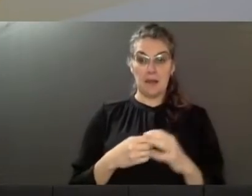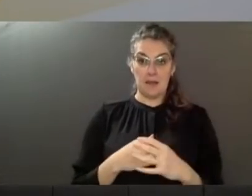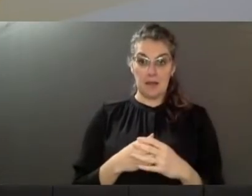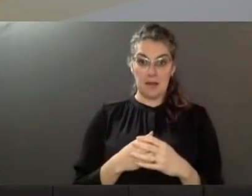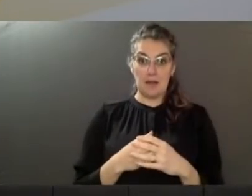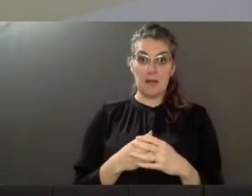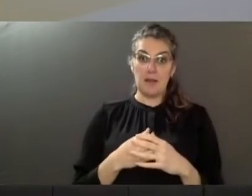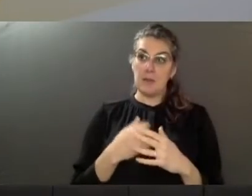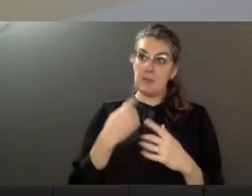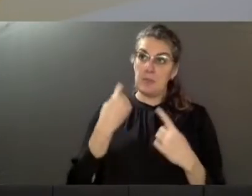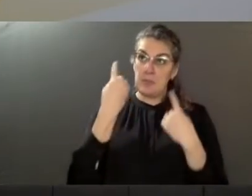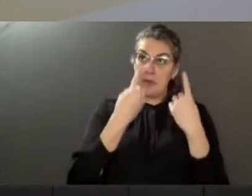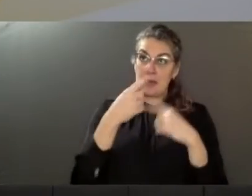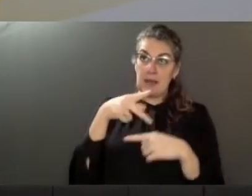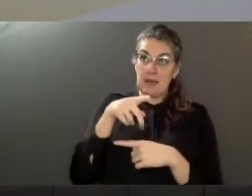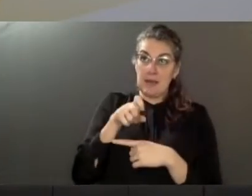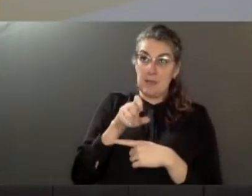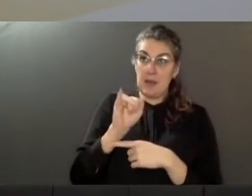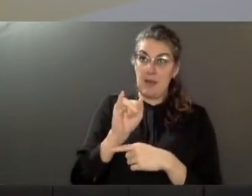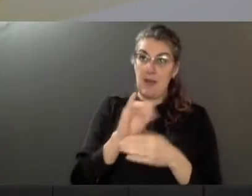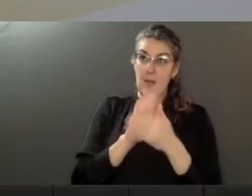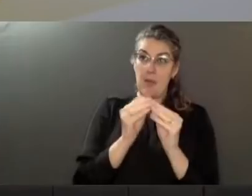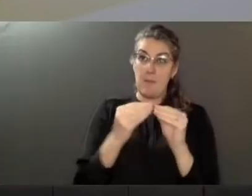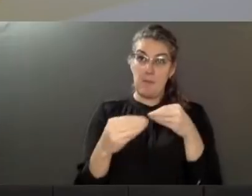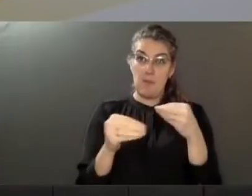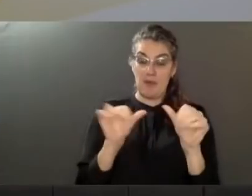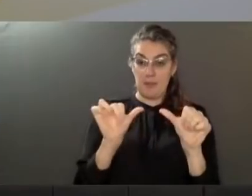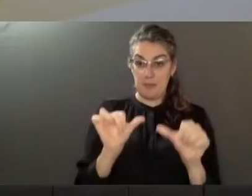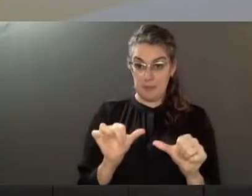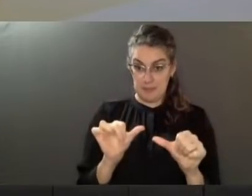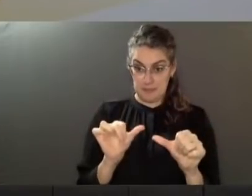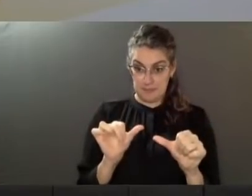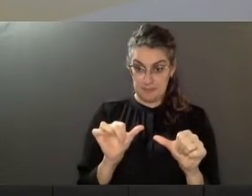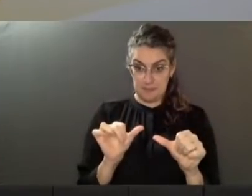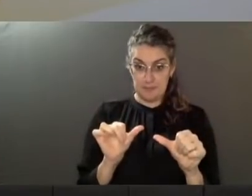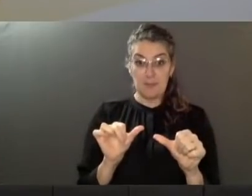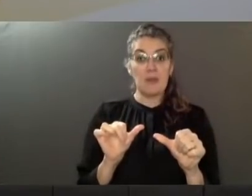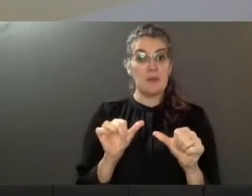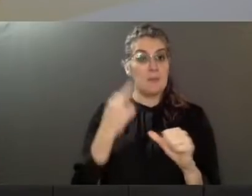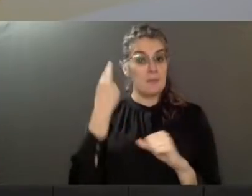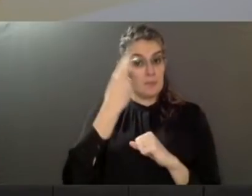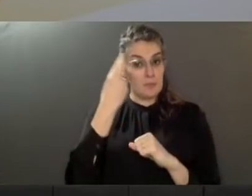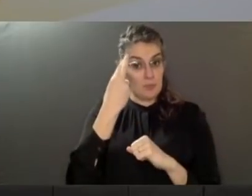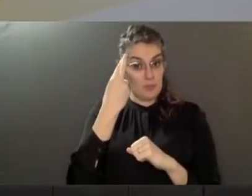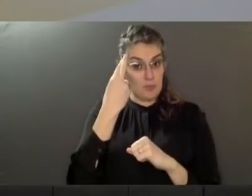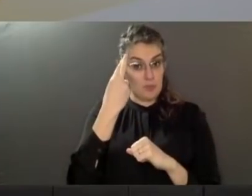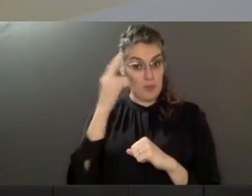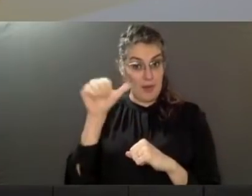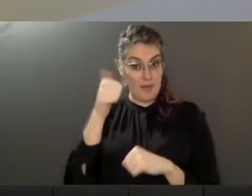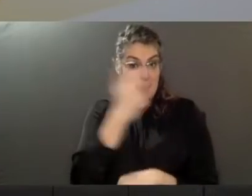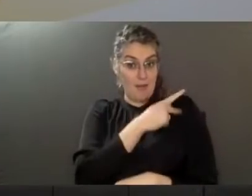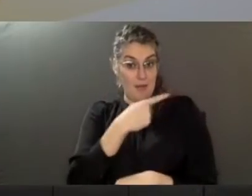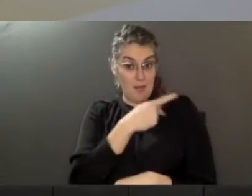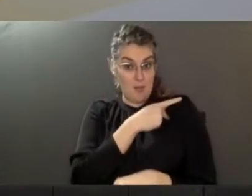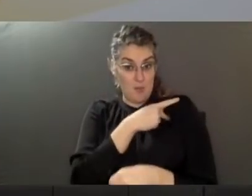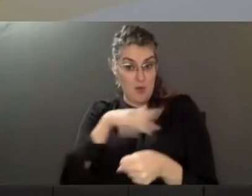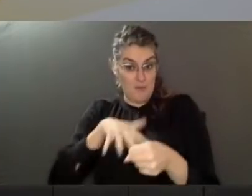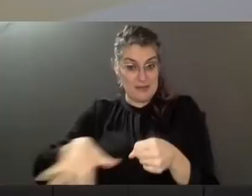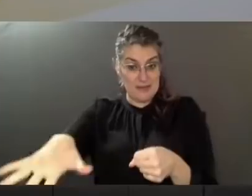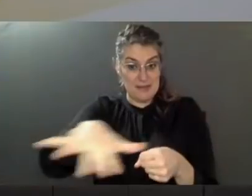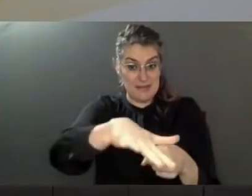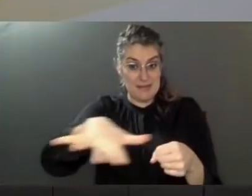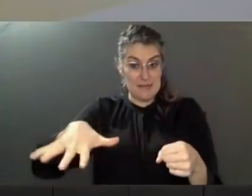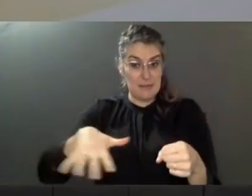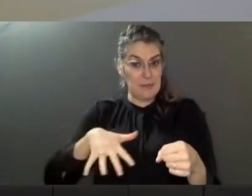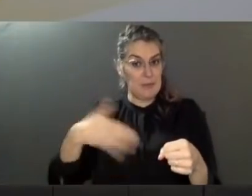PEI. Given the evolving COVID-19 situation in other provinces, information regarding the further easing